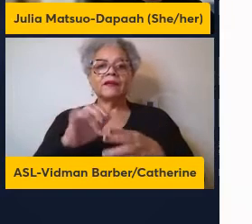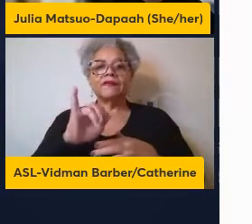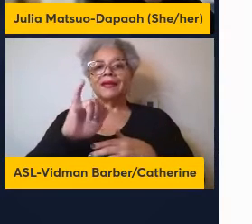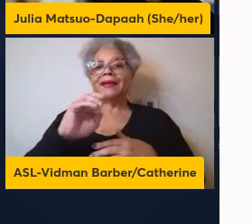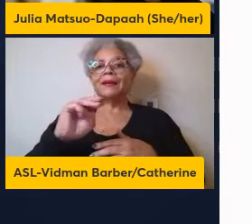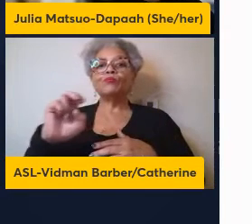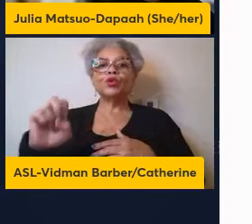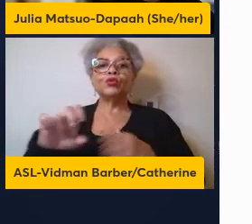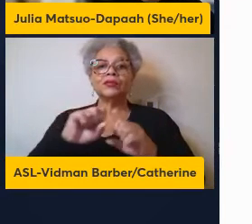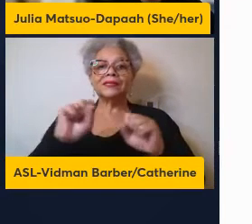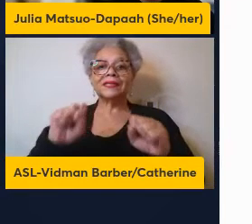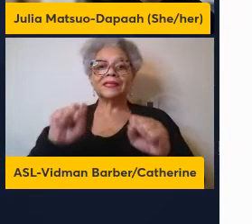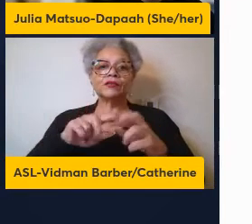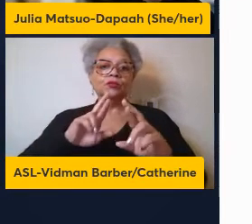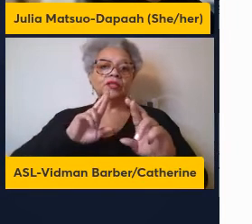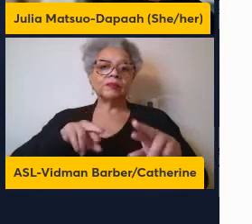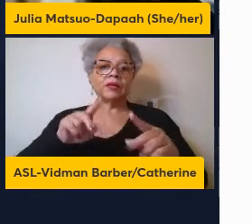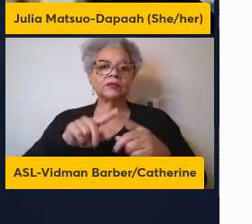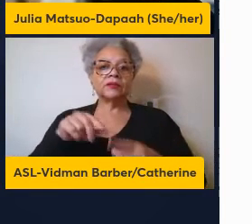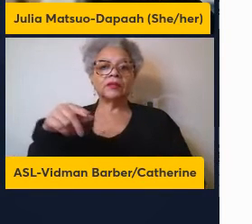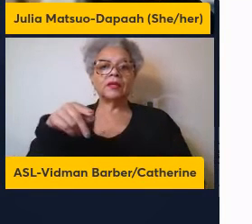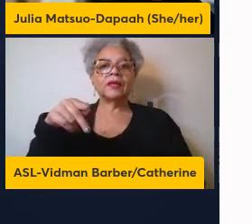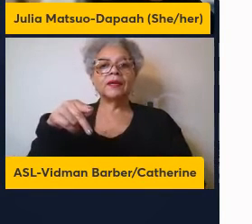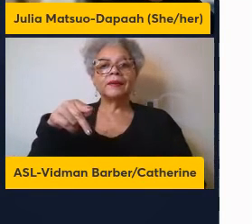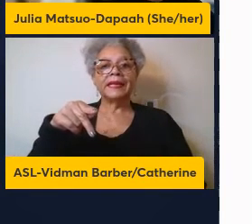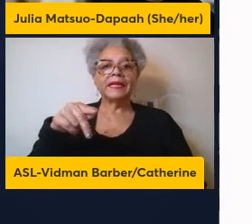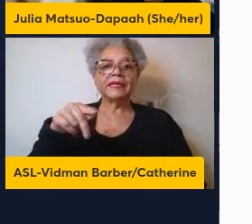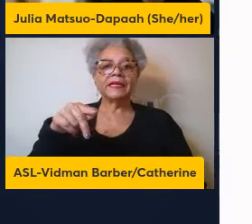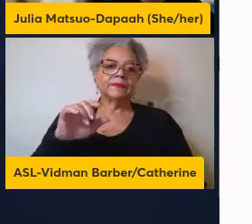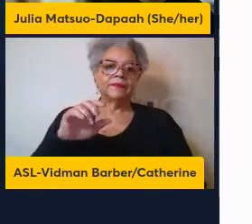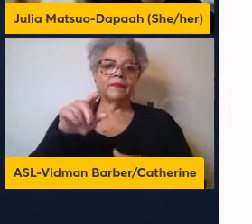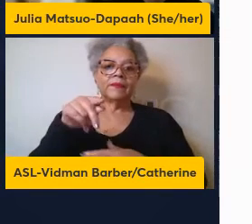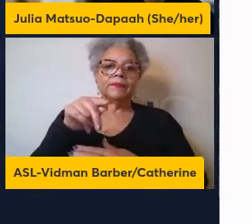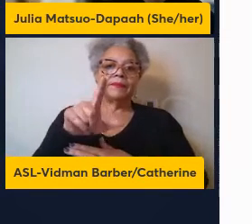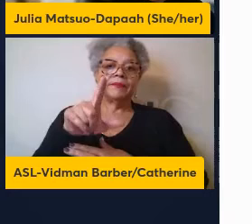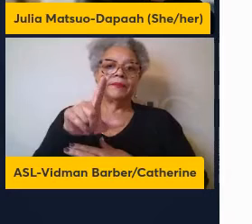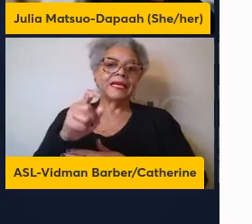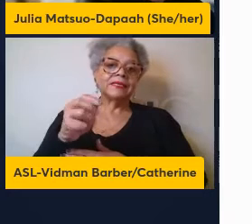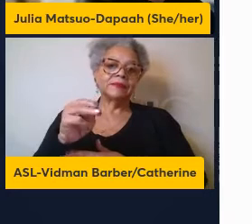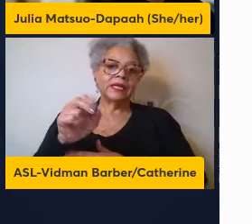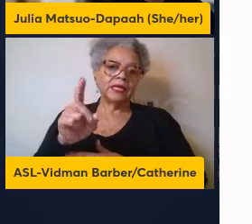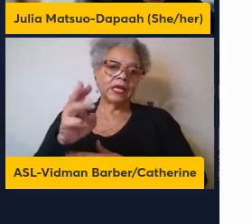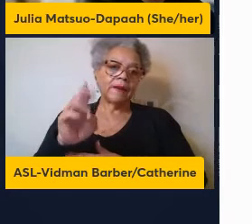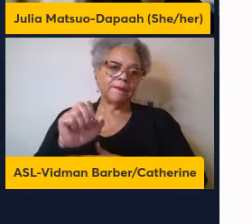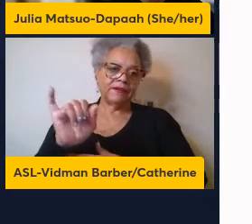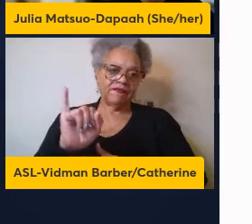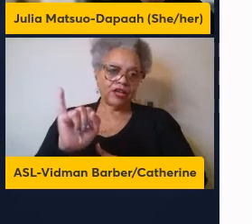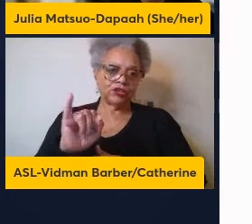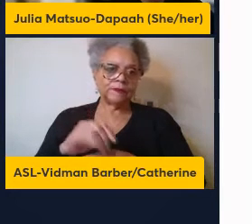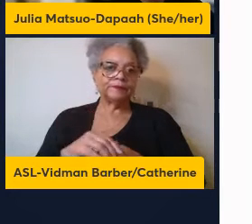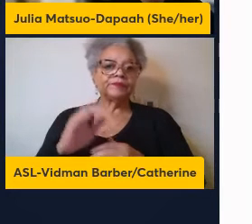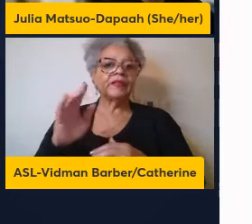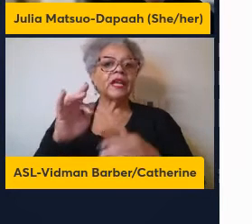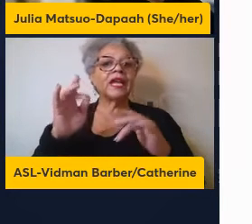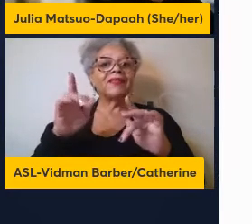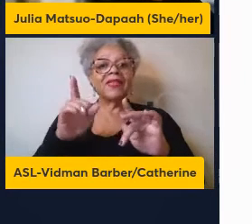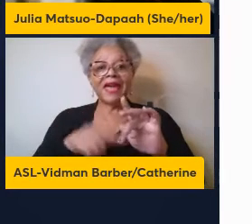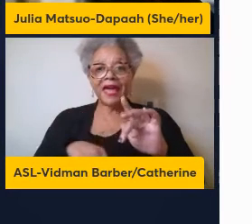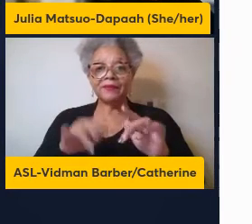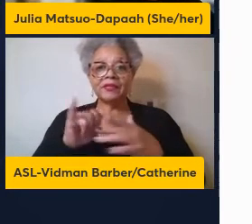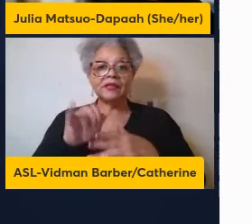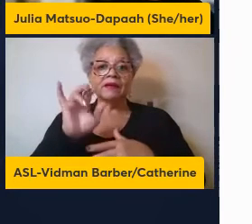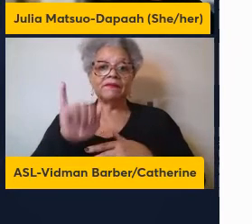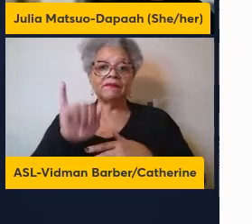preferentially localize the olfactory bulb during experimental cerebral malaria. And in the absence of the olfactory bulb, the